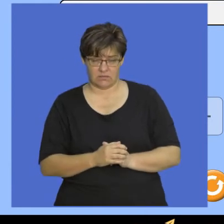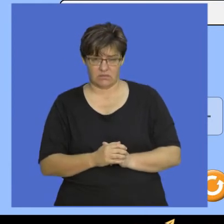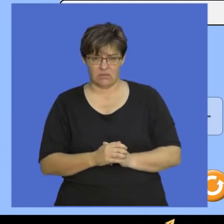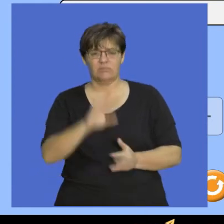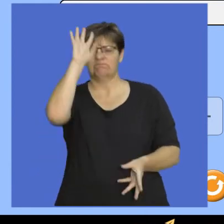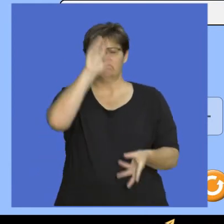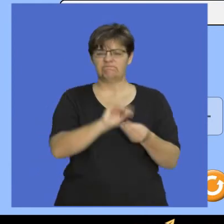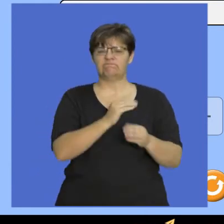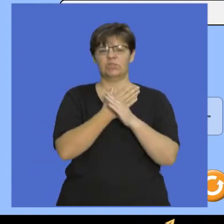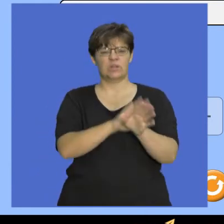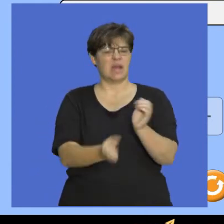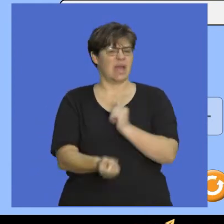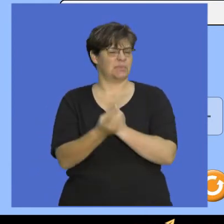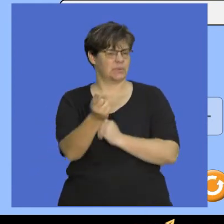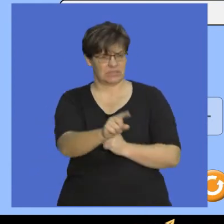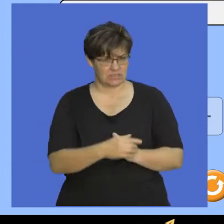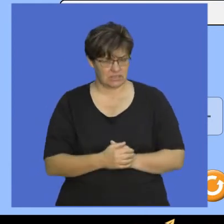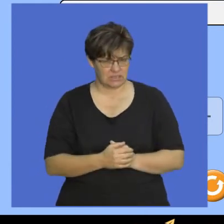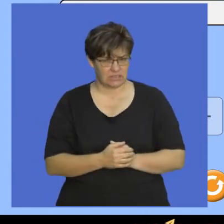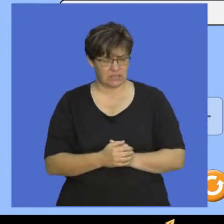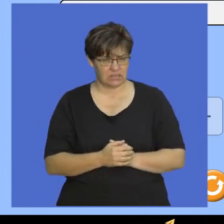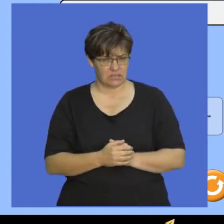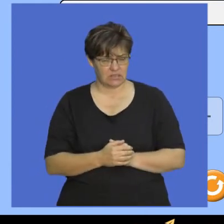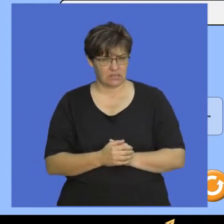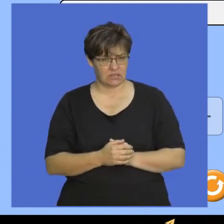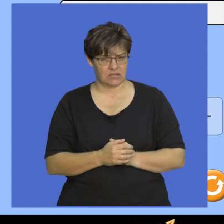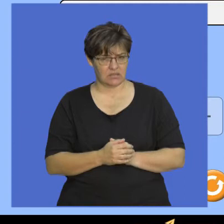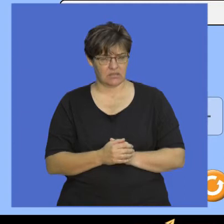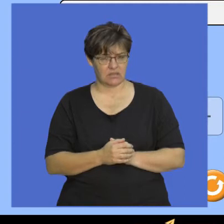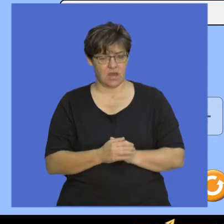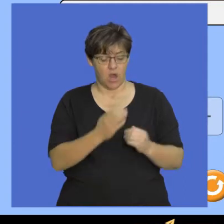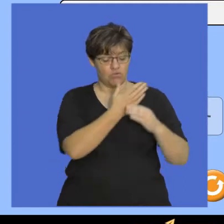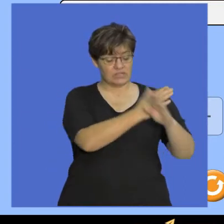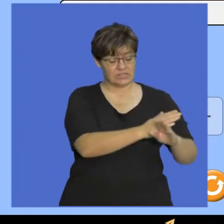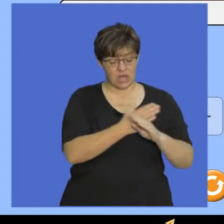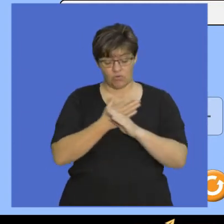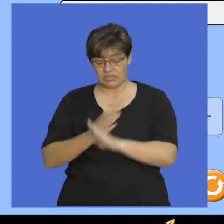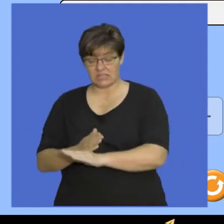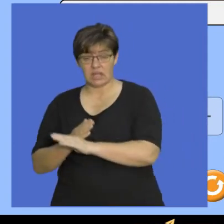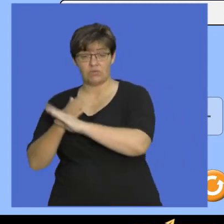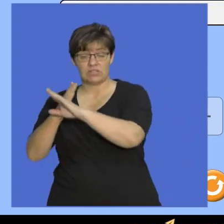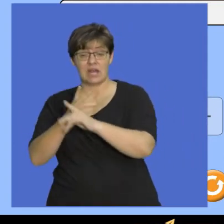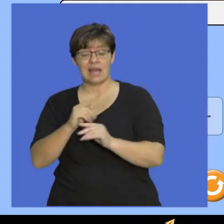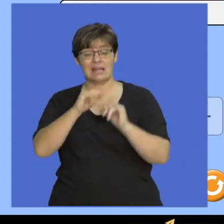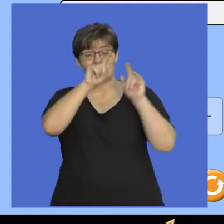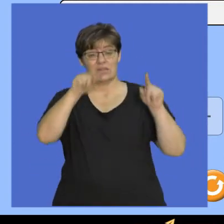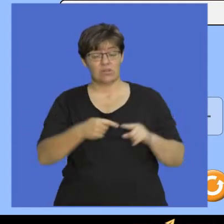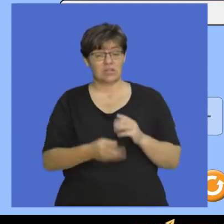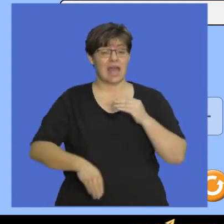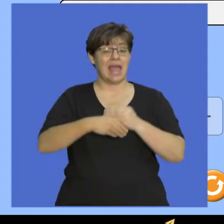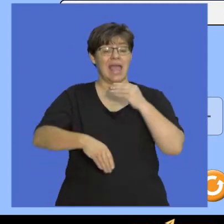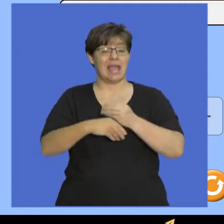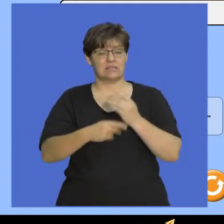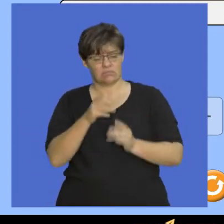we asked: what happens to the total resistance when we increase the number of resistors in